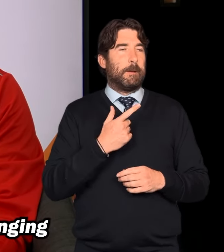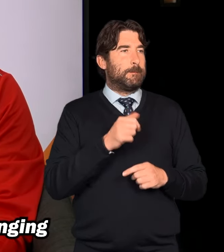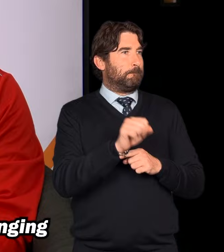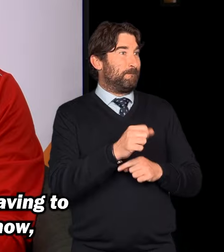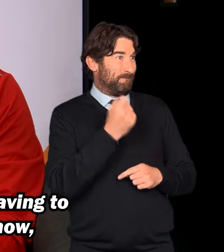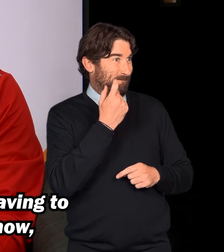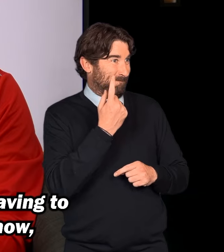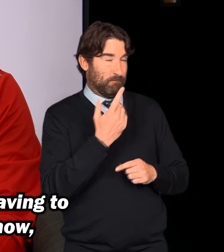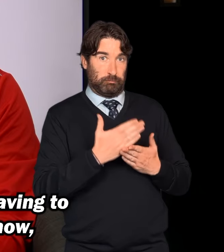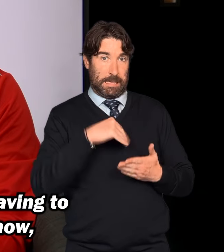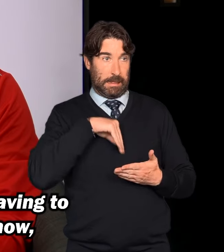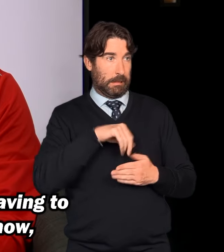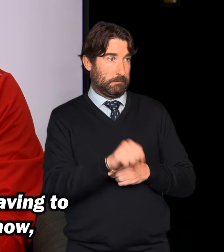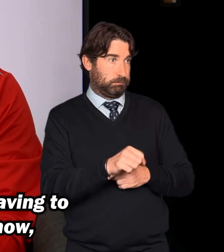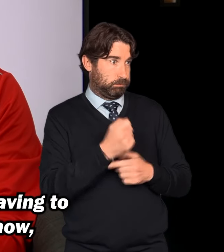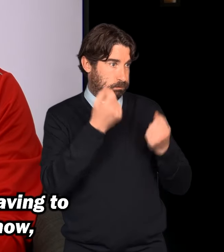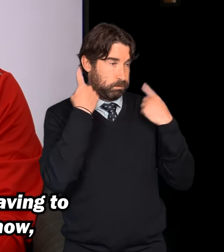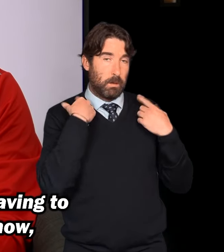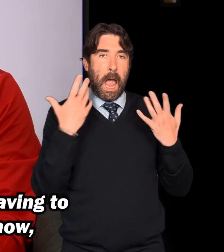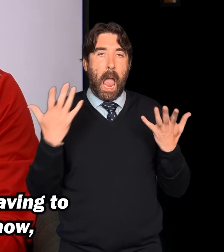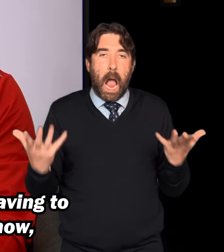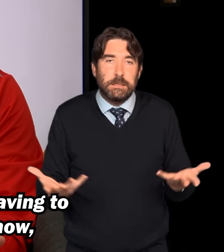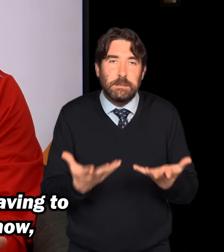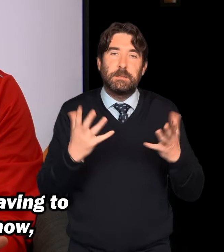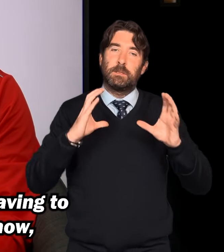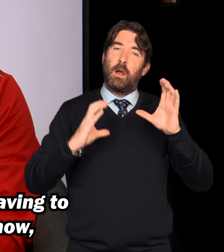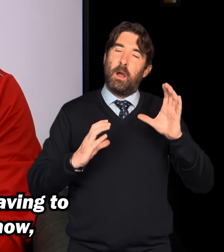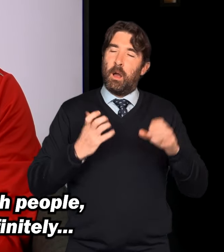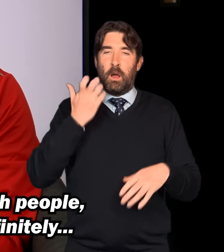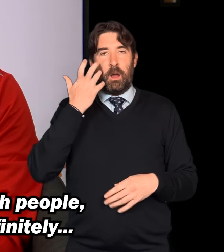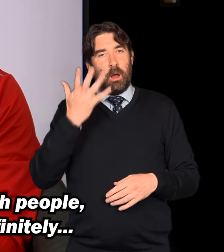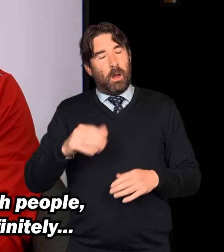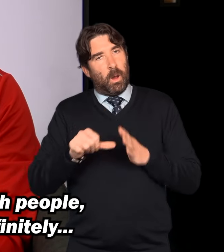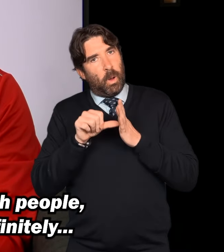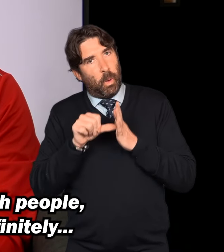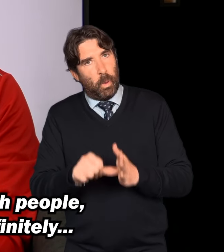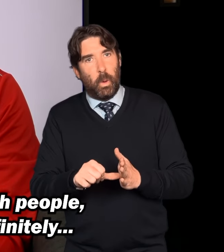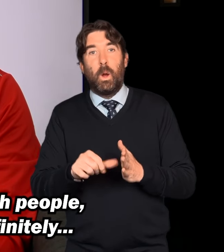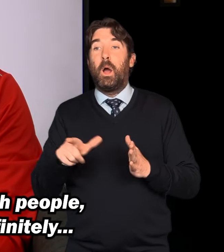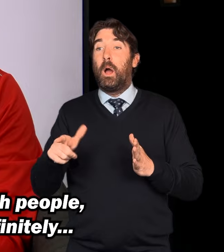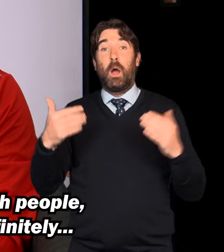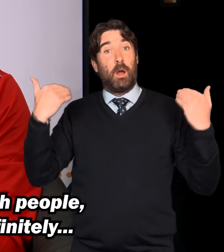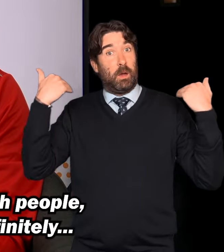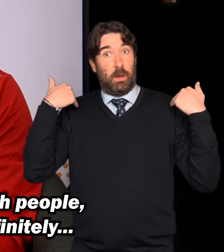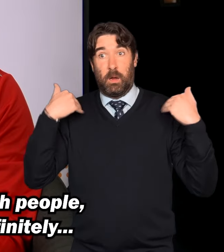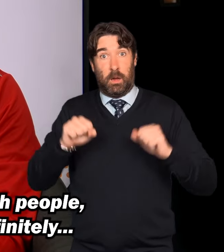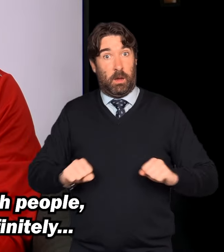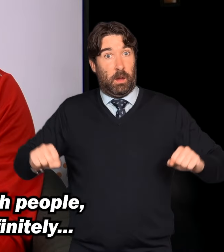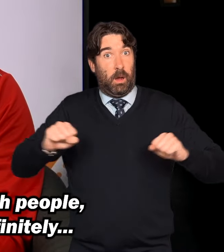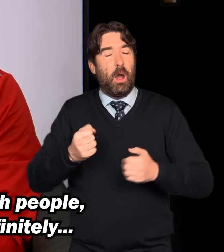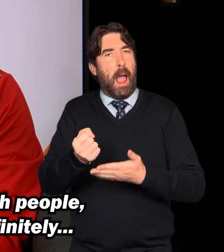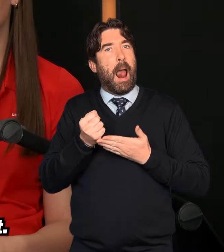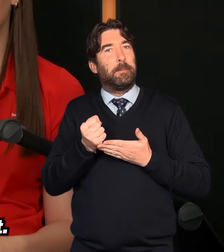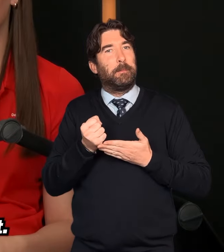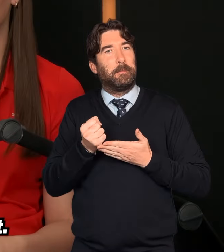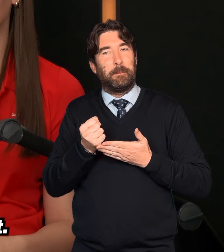really challenging going to school all day and having to lip read, as well as, you know, being able to communicate with people. Having that space away